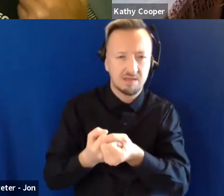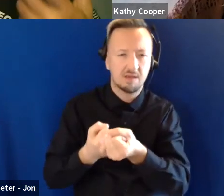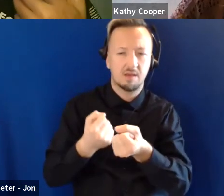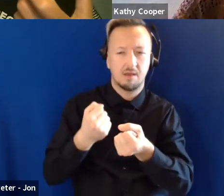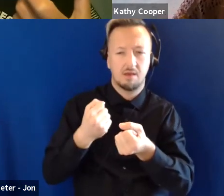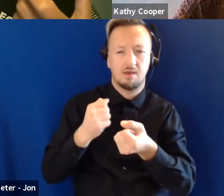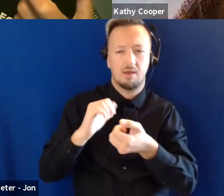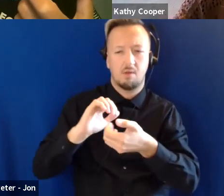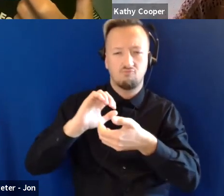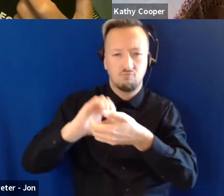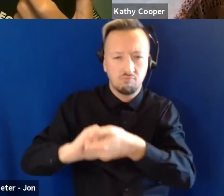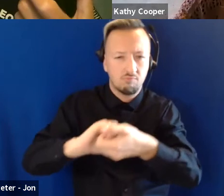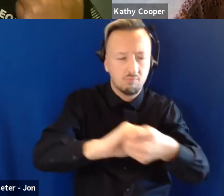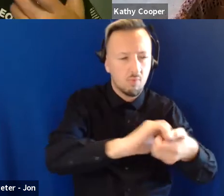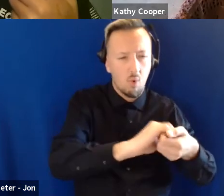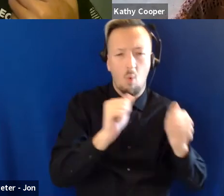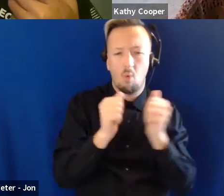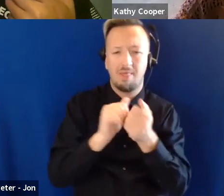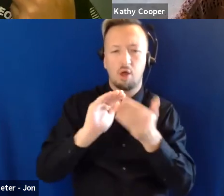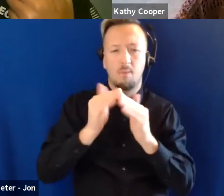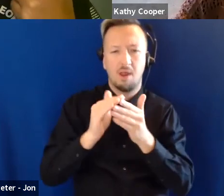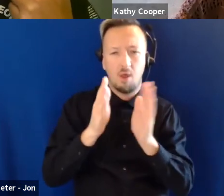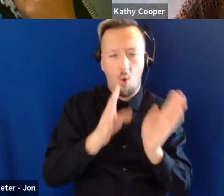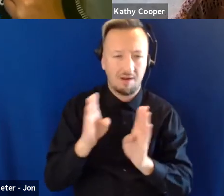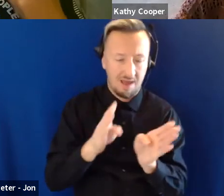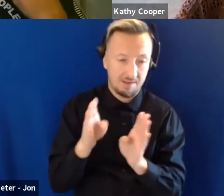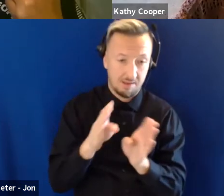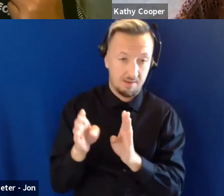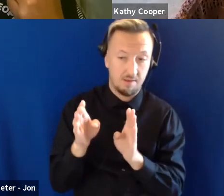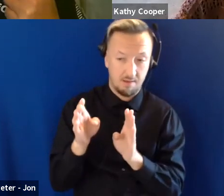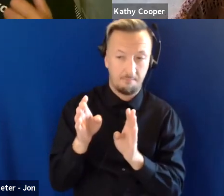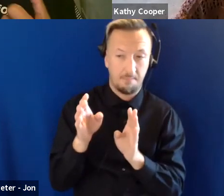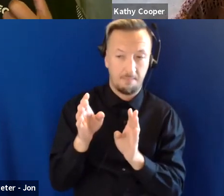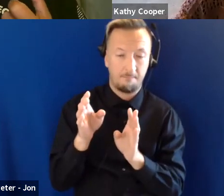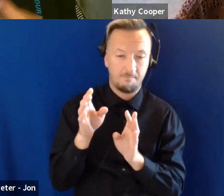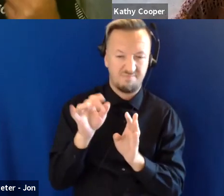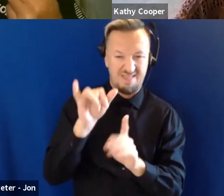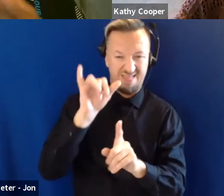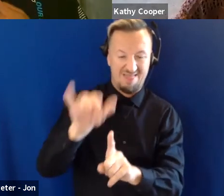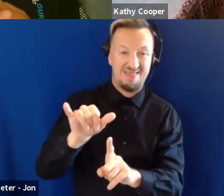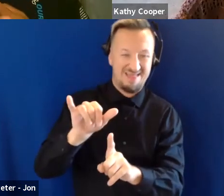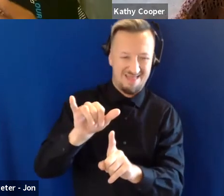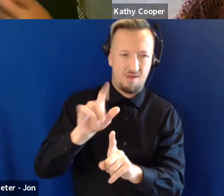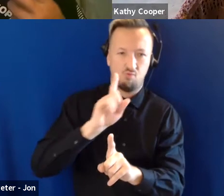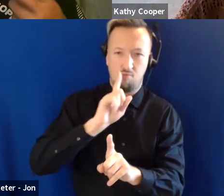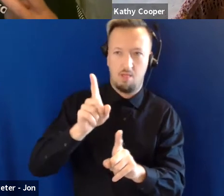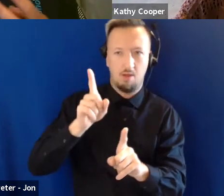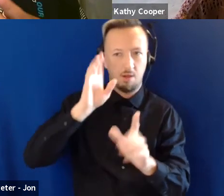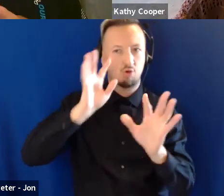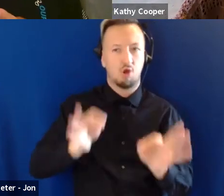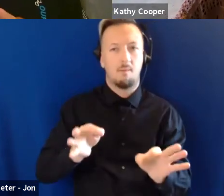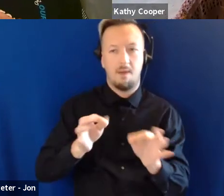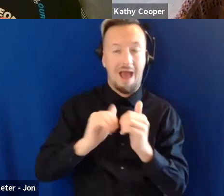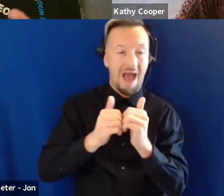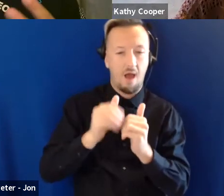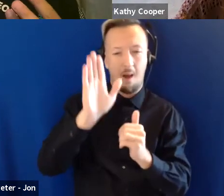our community organizing. And that was, I mean, you know, and that temperature is determined by what the spill says and what the